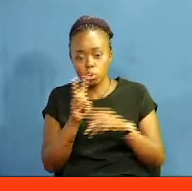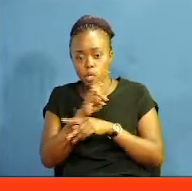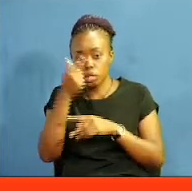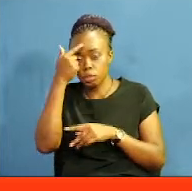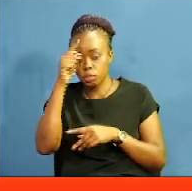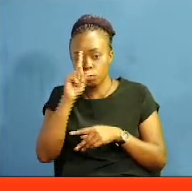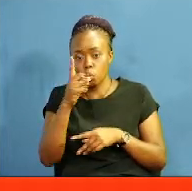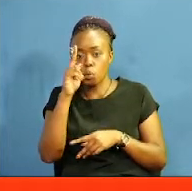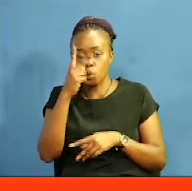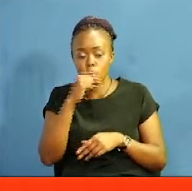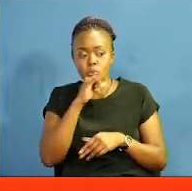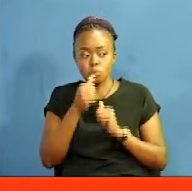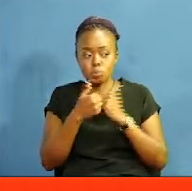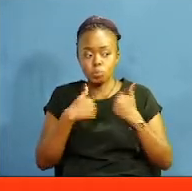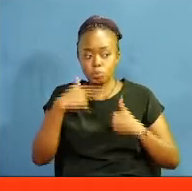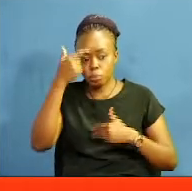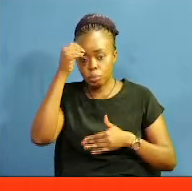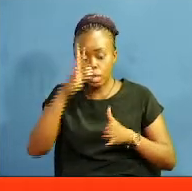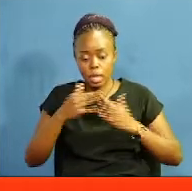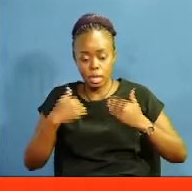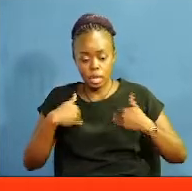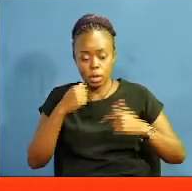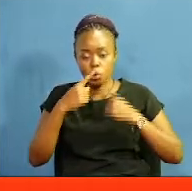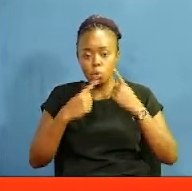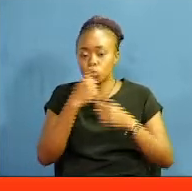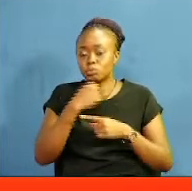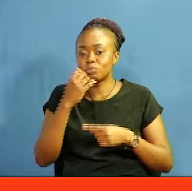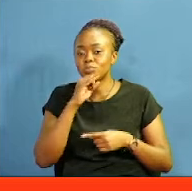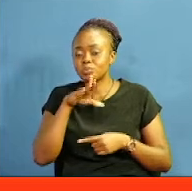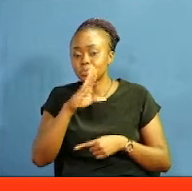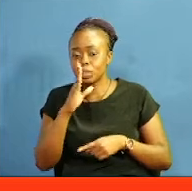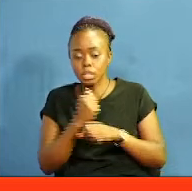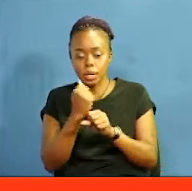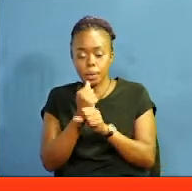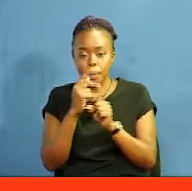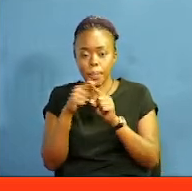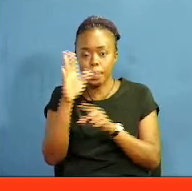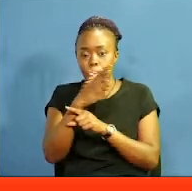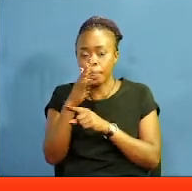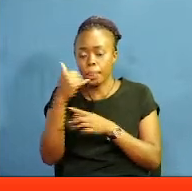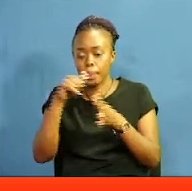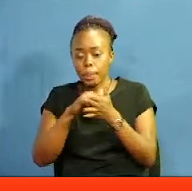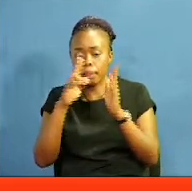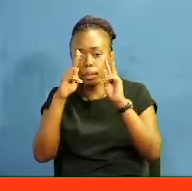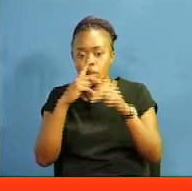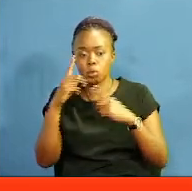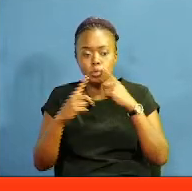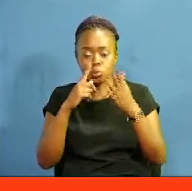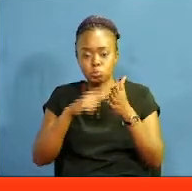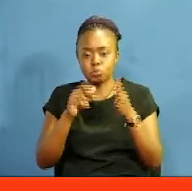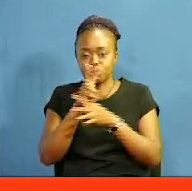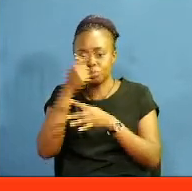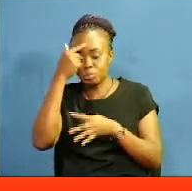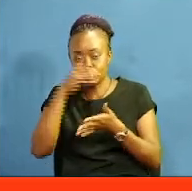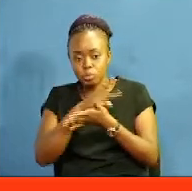see for One Kenya Alliance? Because they have not officially declared who is their official flag bearer of that coalition. What do you see for